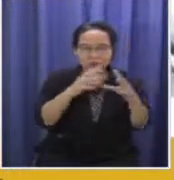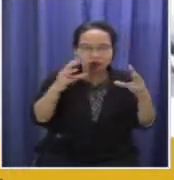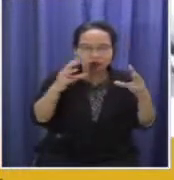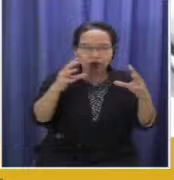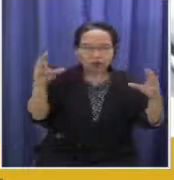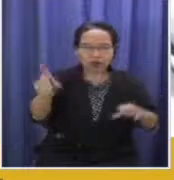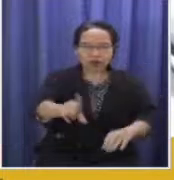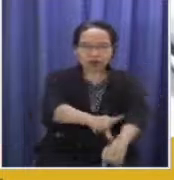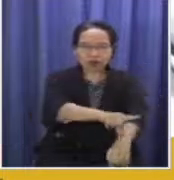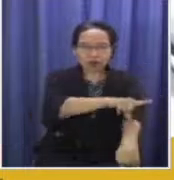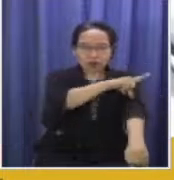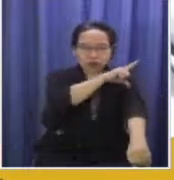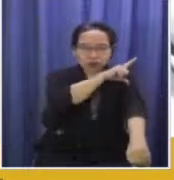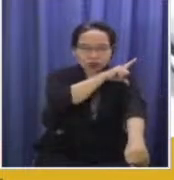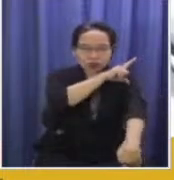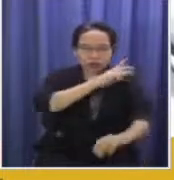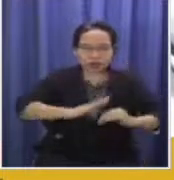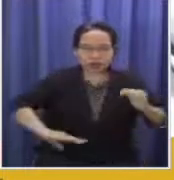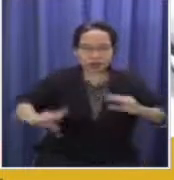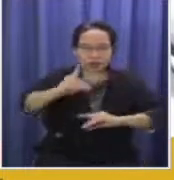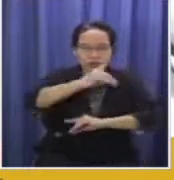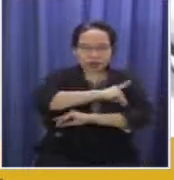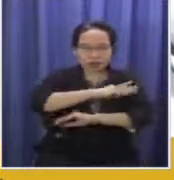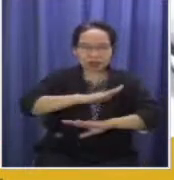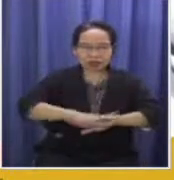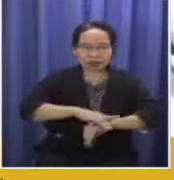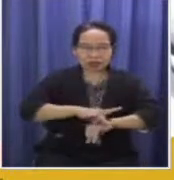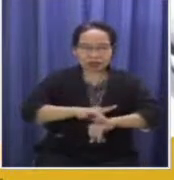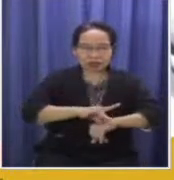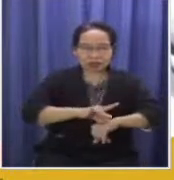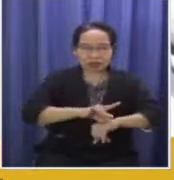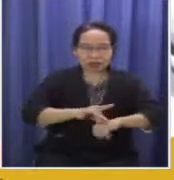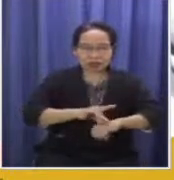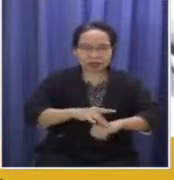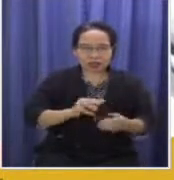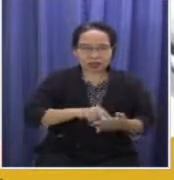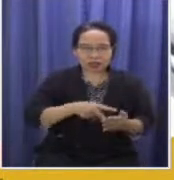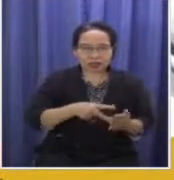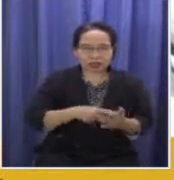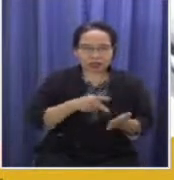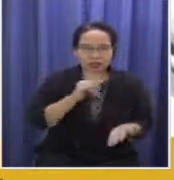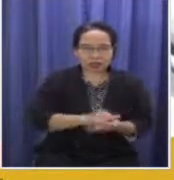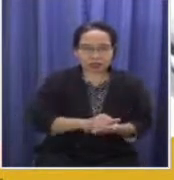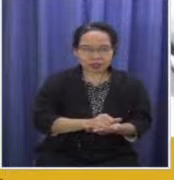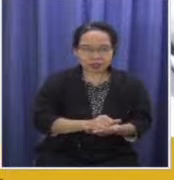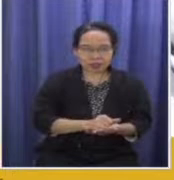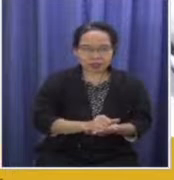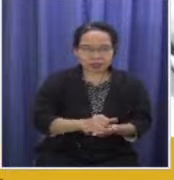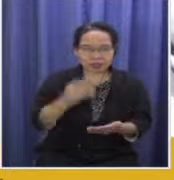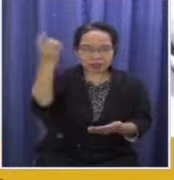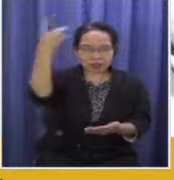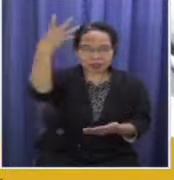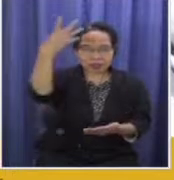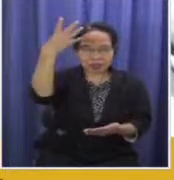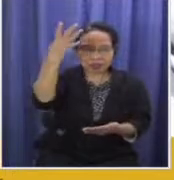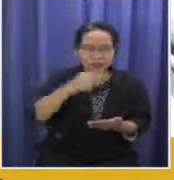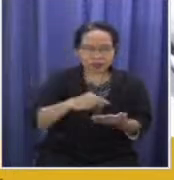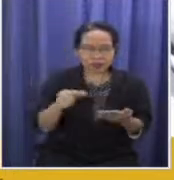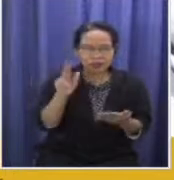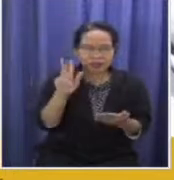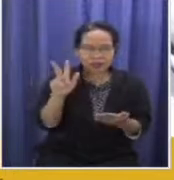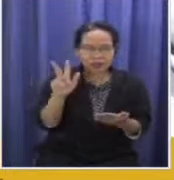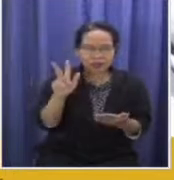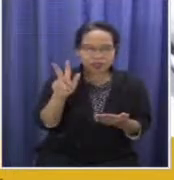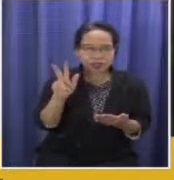much longer than the days on earth. Meaning that light in verse